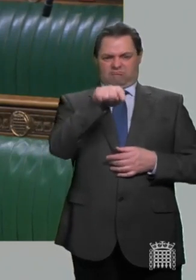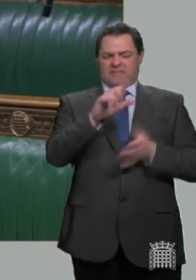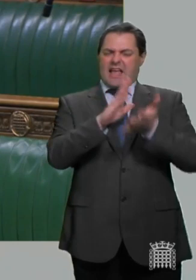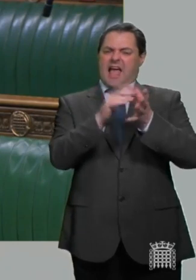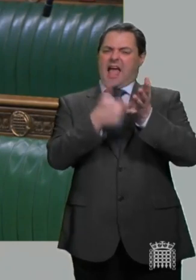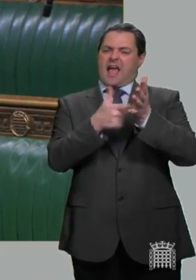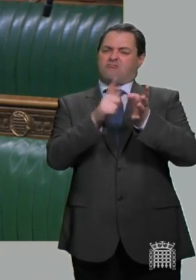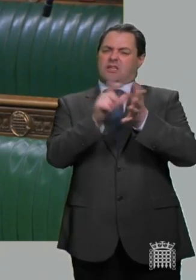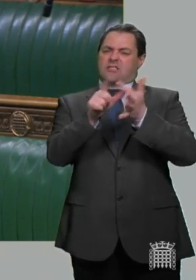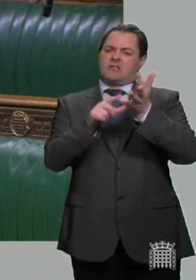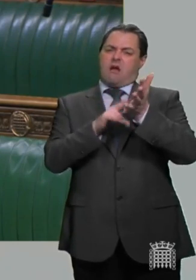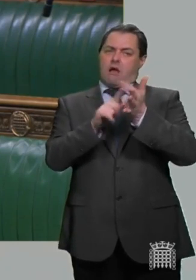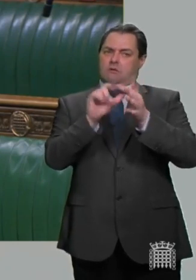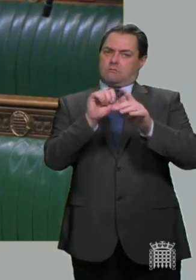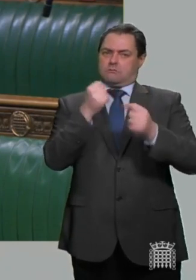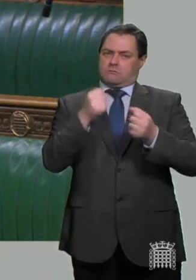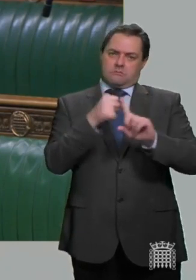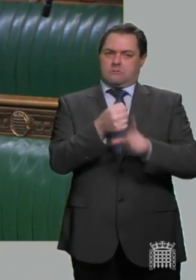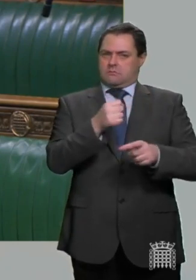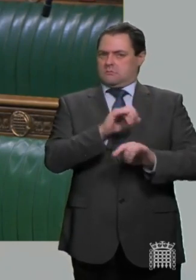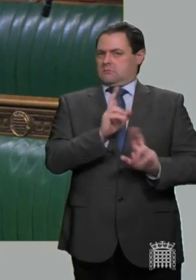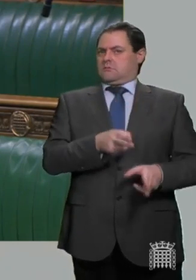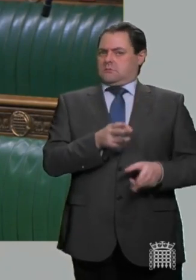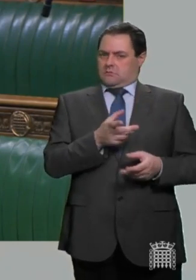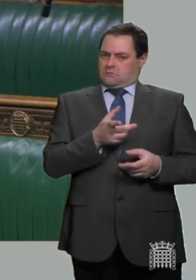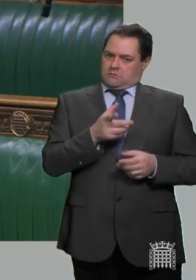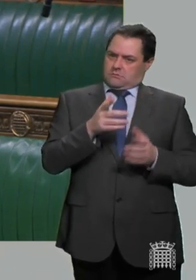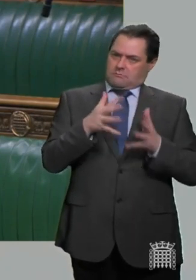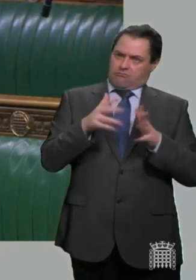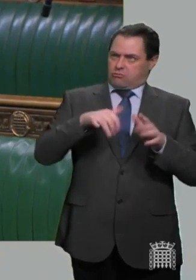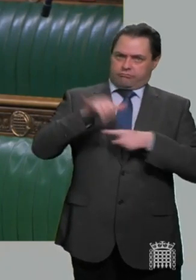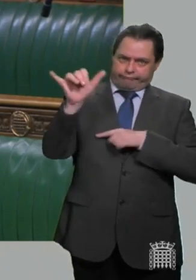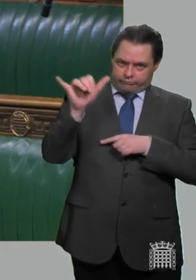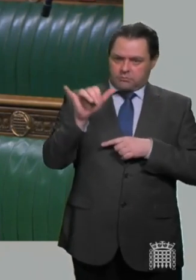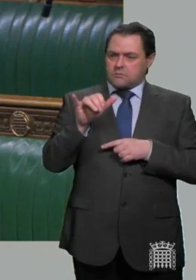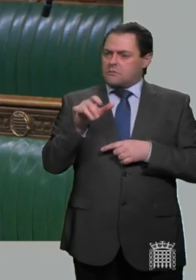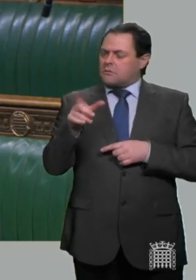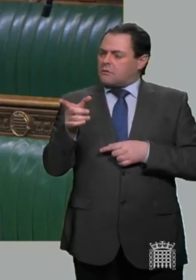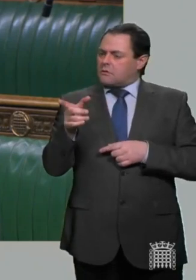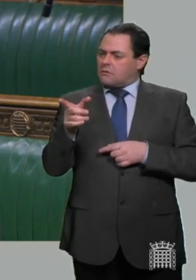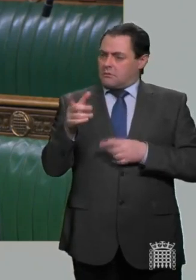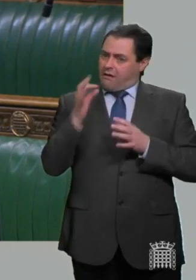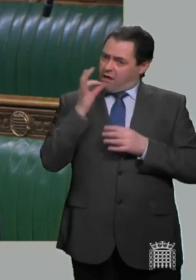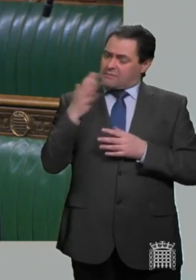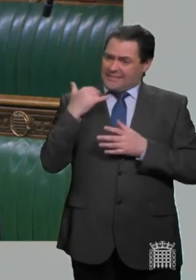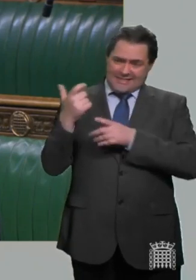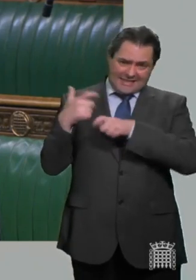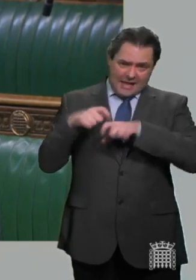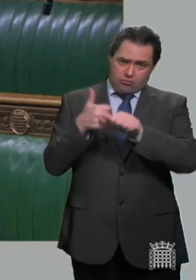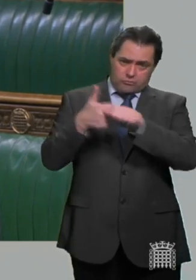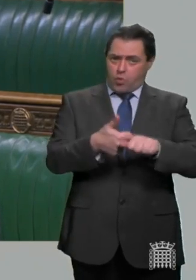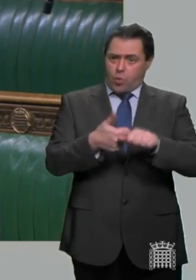Dunn. So can I ask him, will he please continue to do everything in his power to